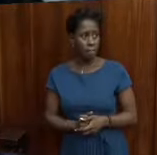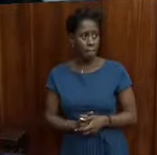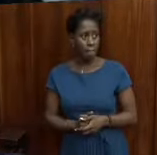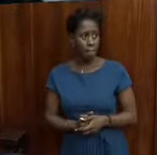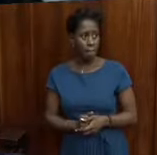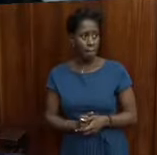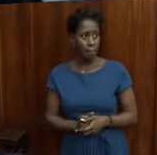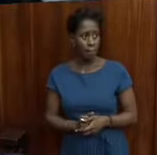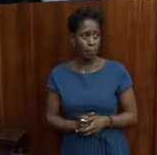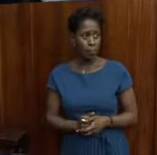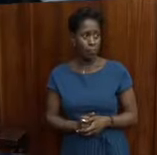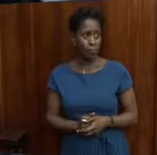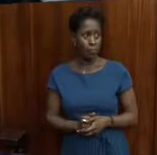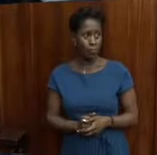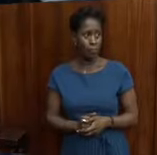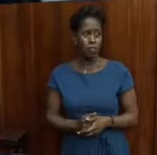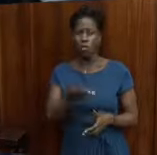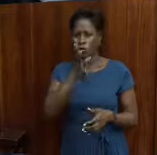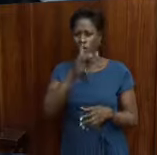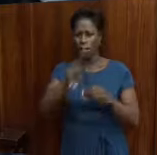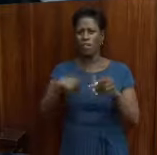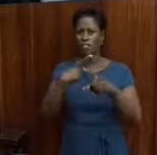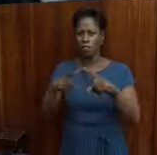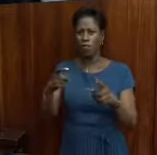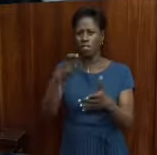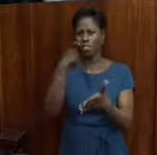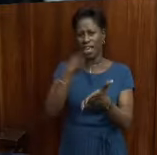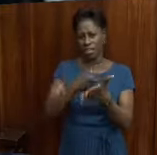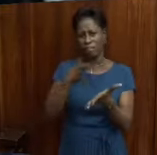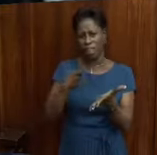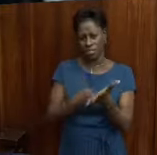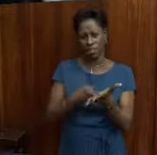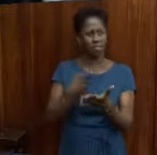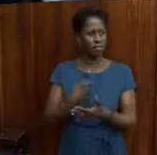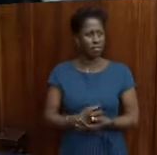payment for vaccines to an unusual source,